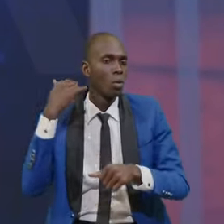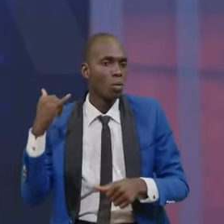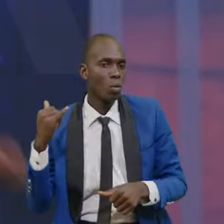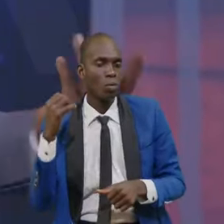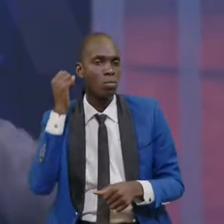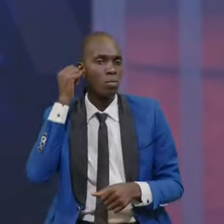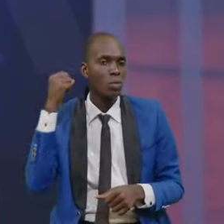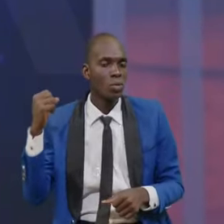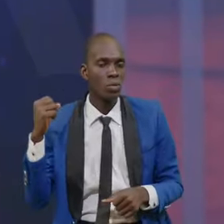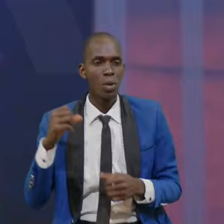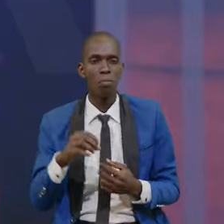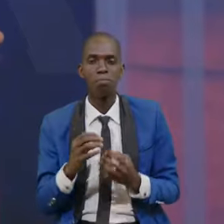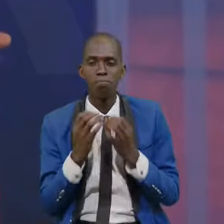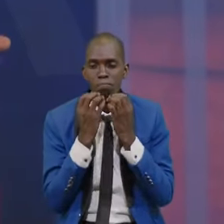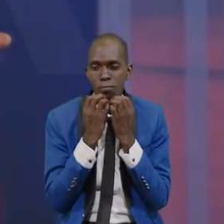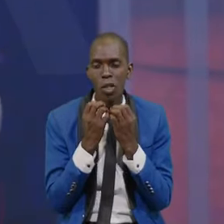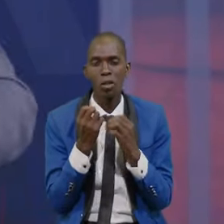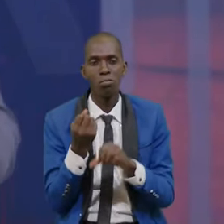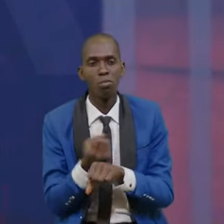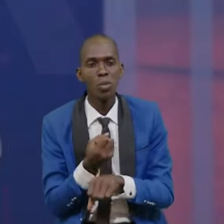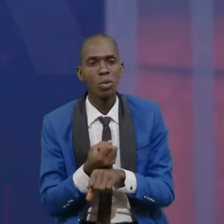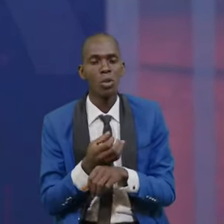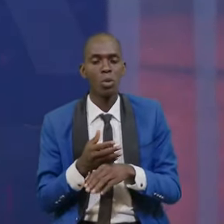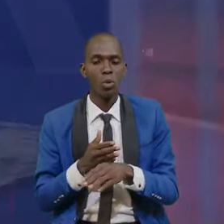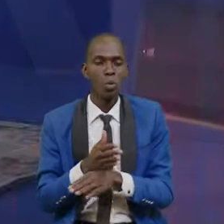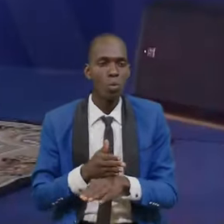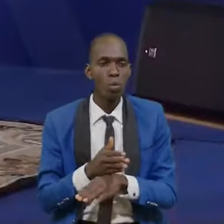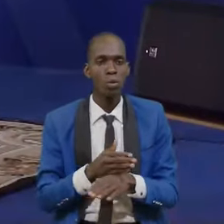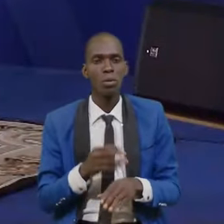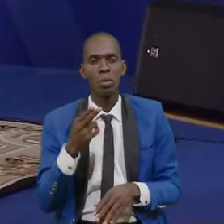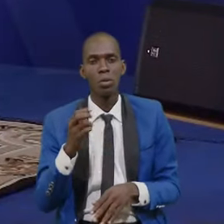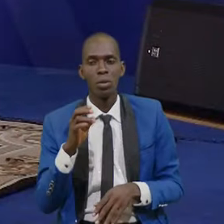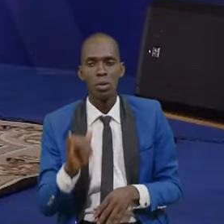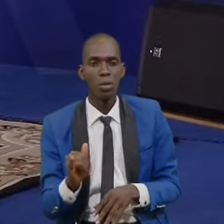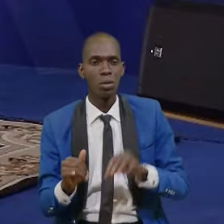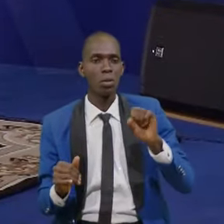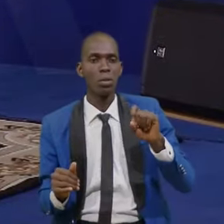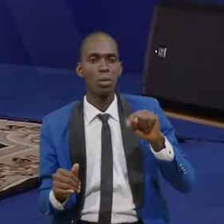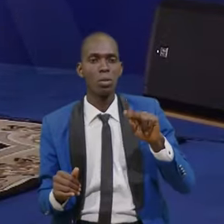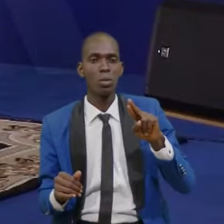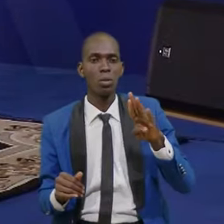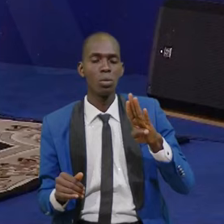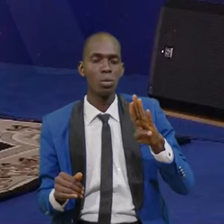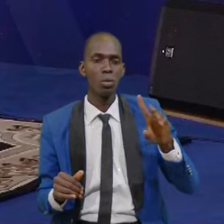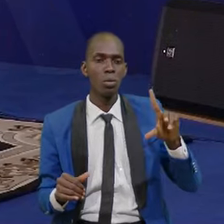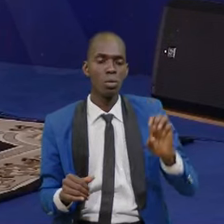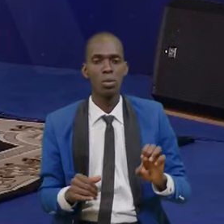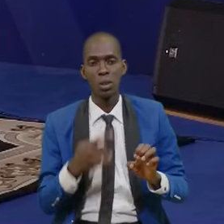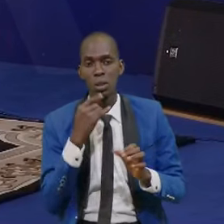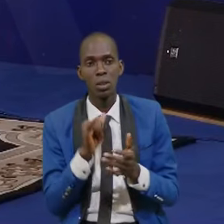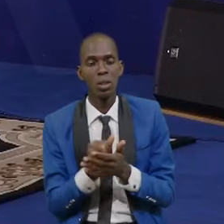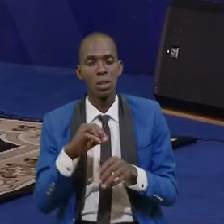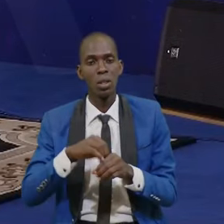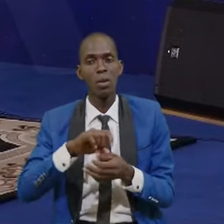silver, precious tools, wood, he is stubble. In verse 13, it says,